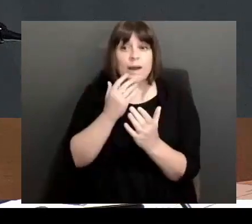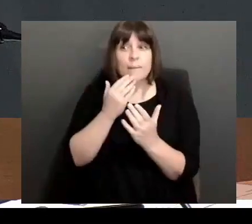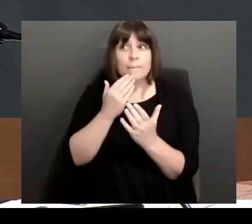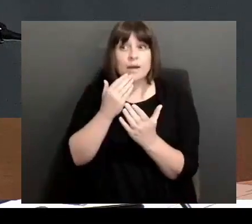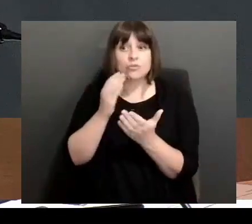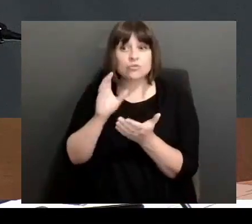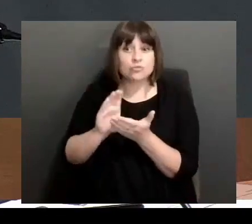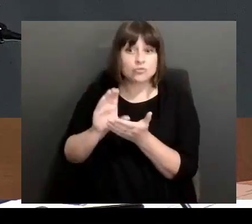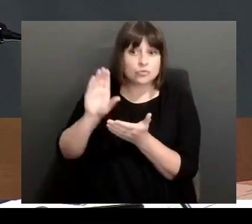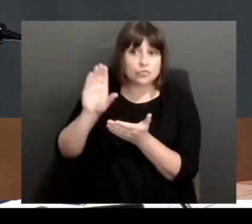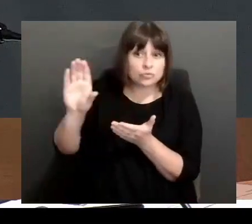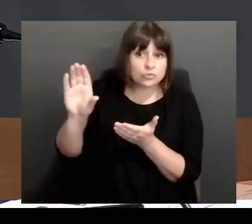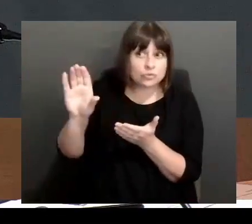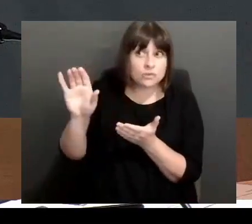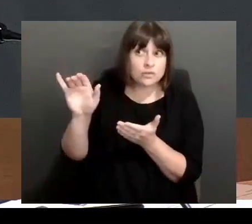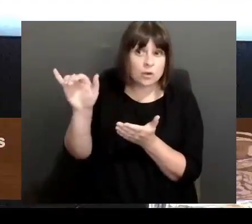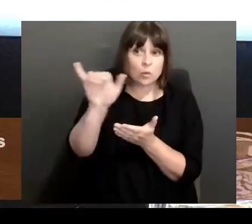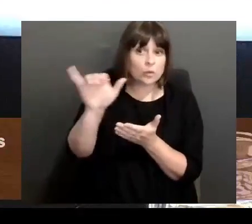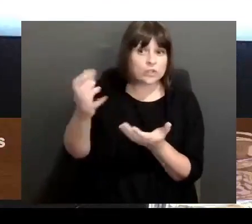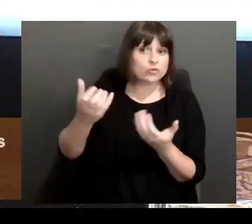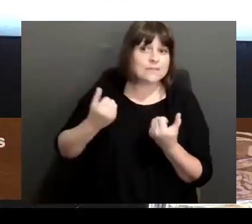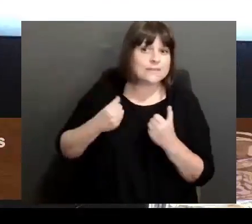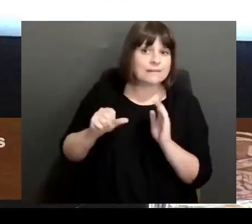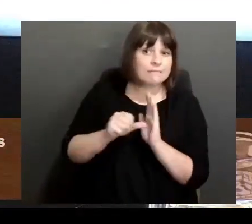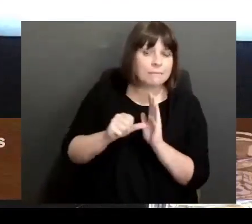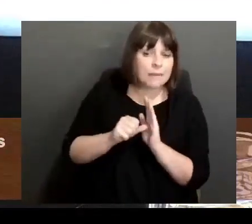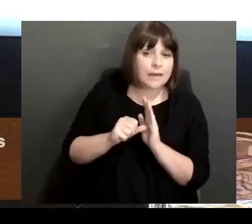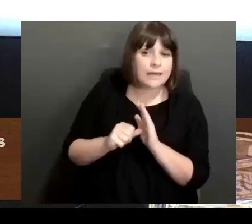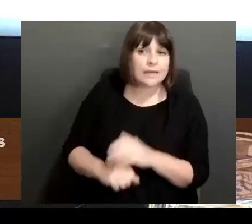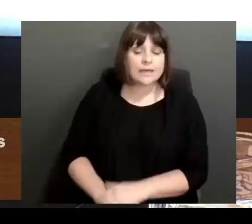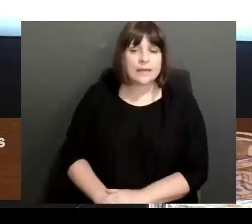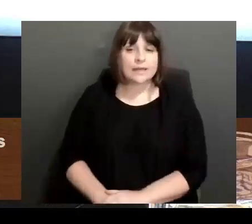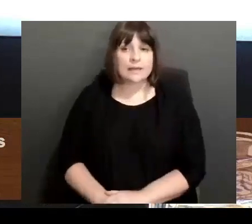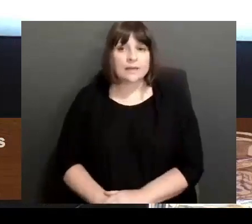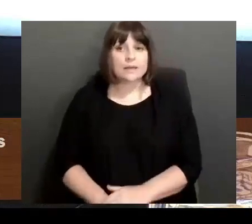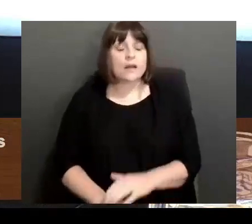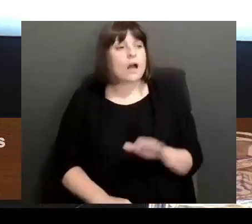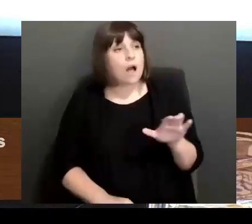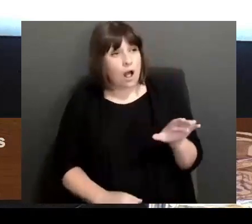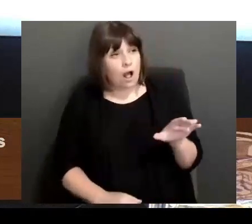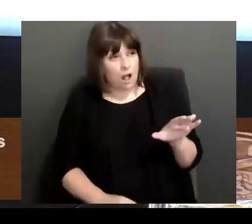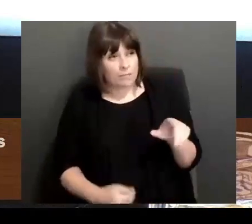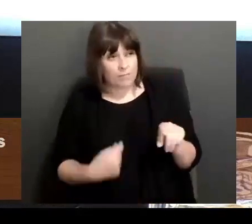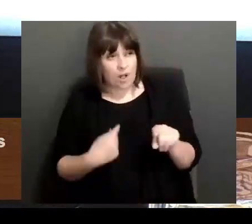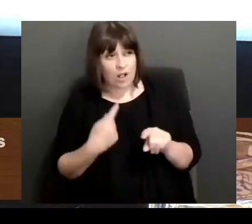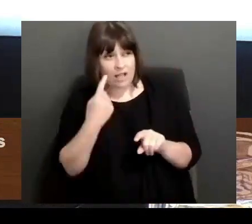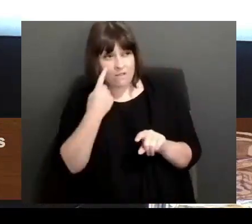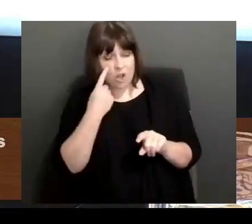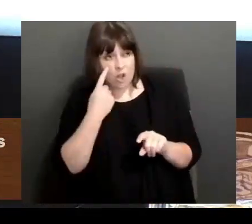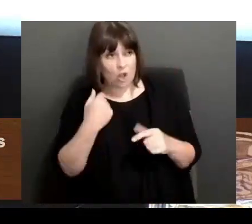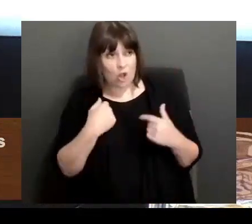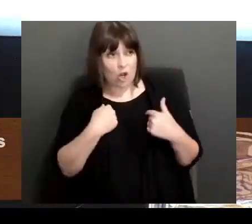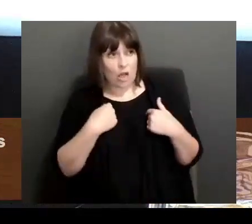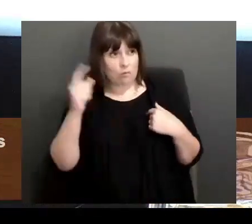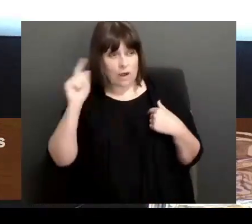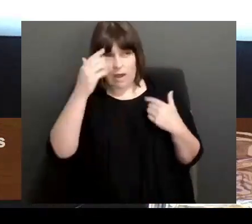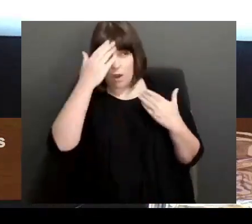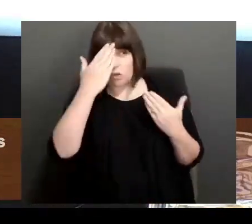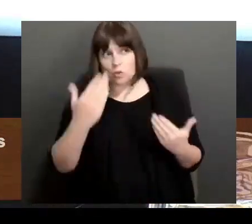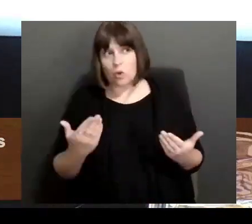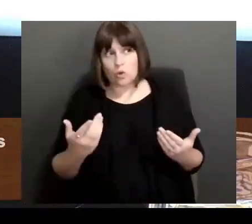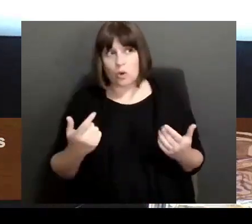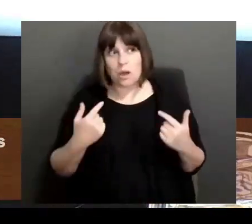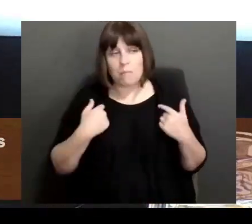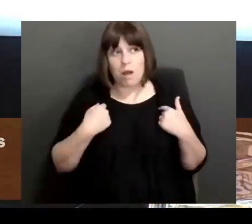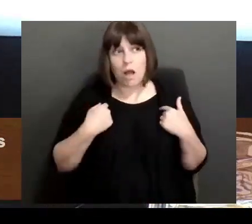received that funding? If I may, Commissioner, I'll attempt to see if I have that in my file. Off the top of my head, I don't know. If I can't locate